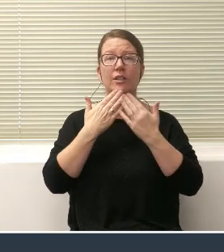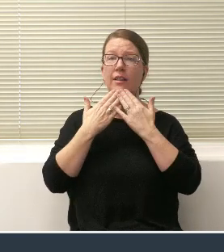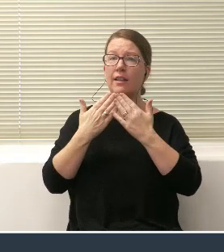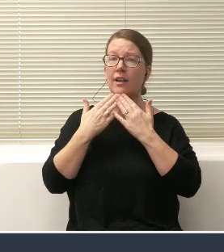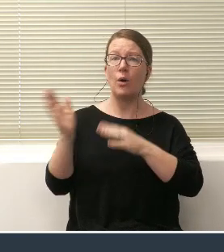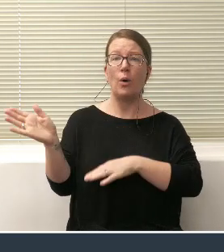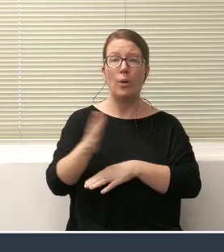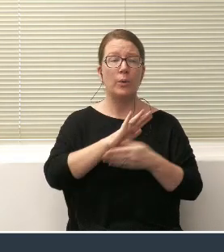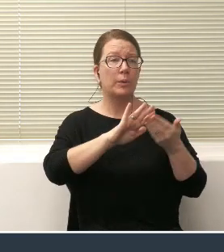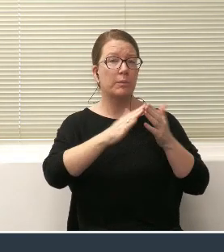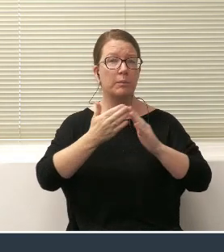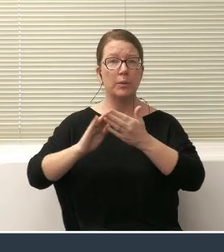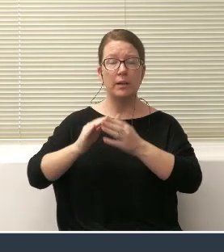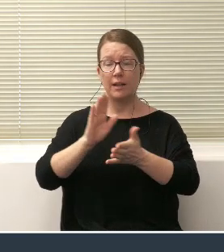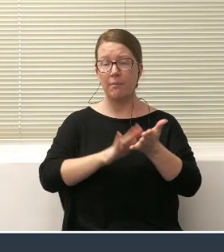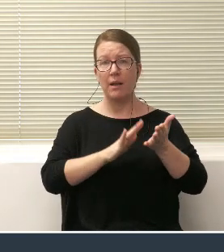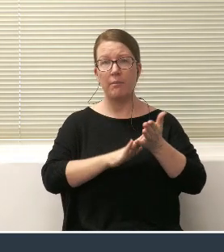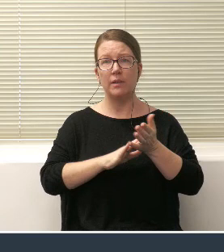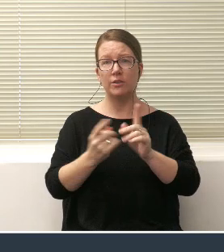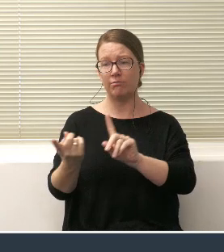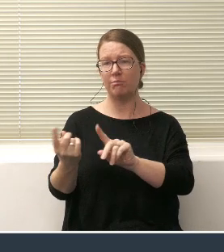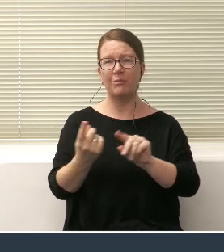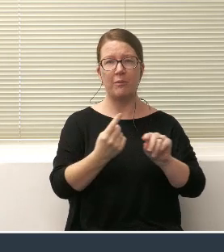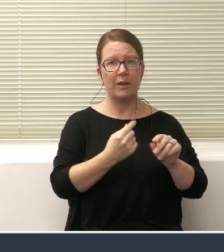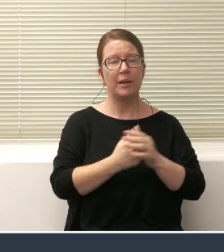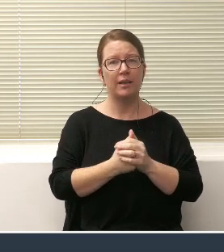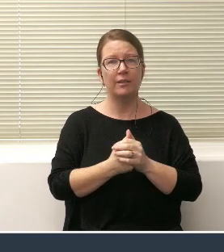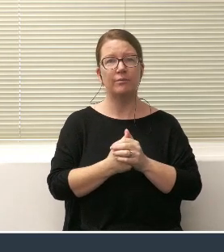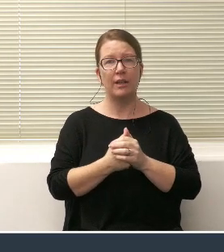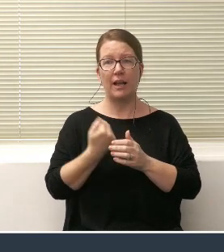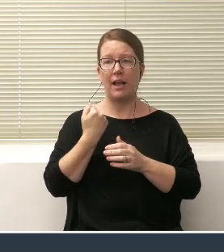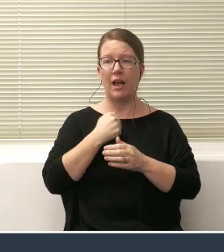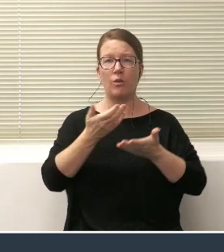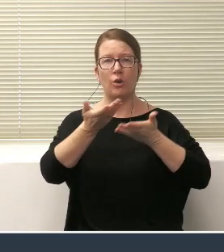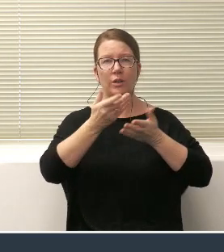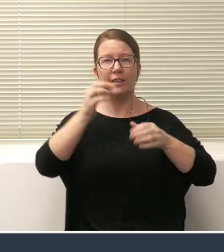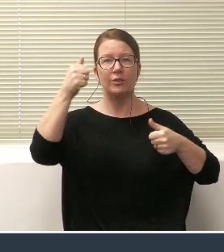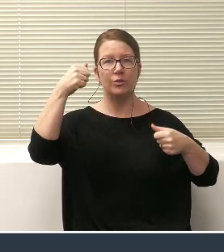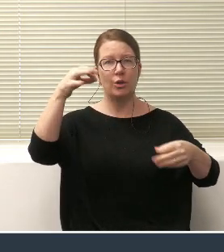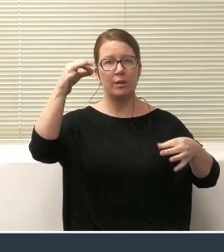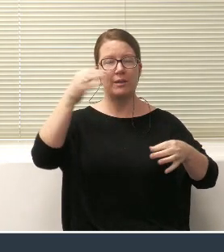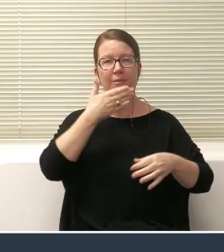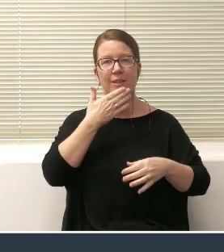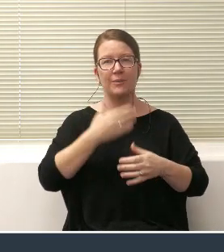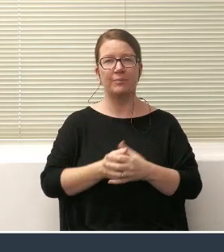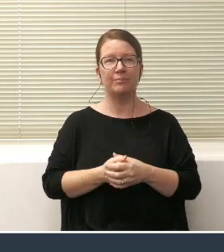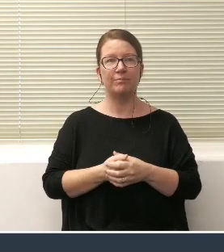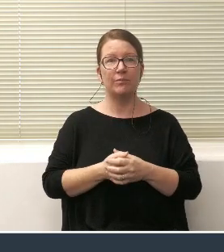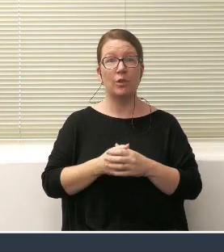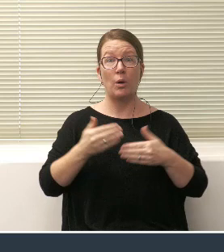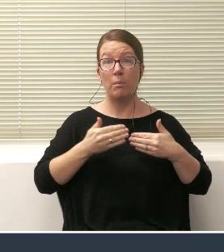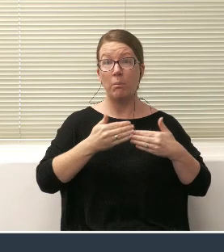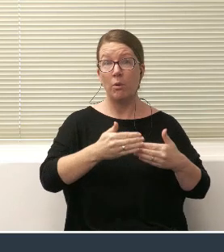the community members who provided feedback on our consultation document. Thank you. As our mover and